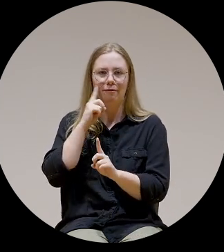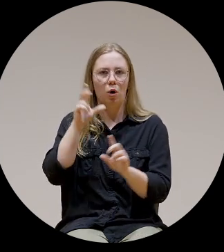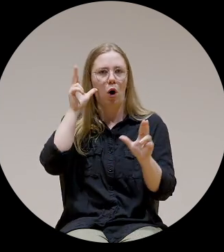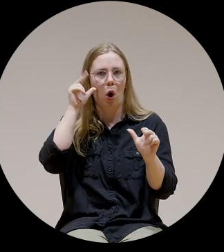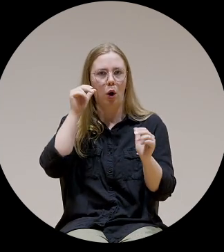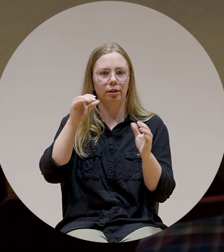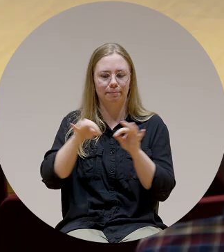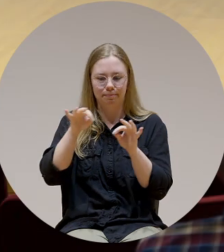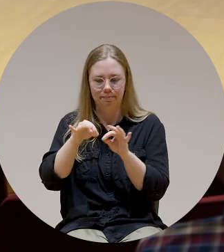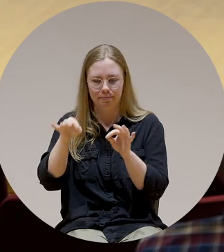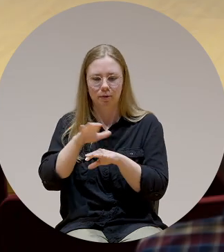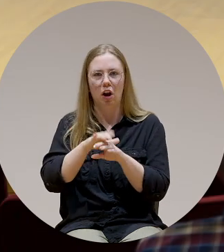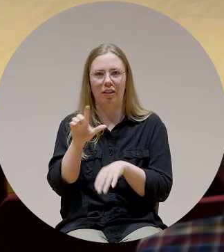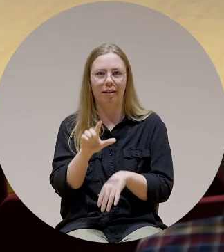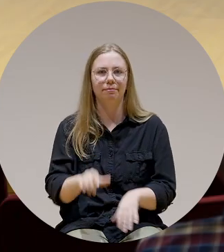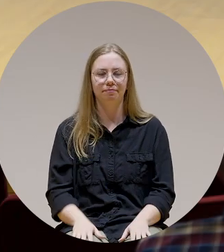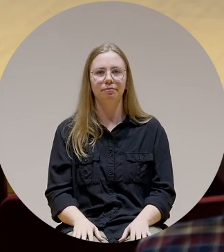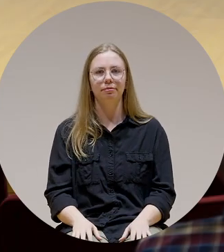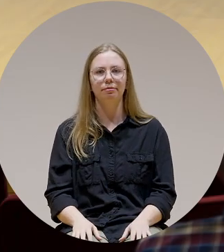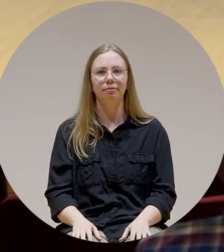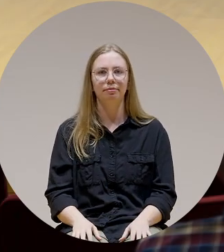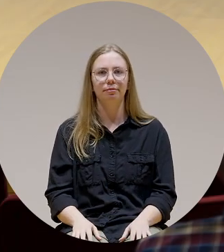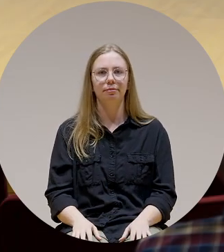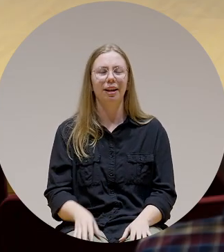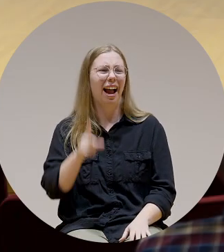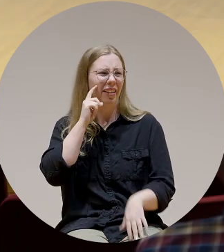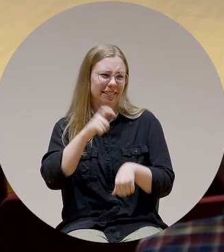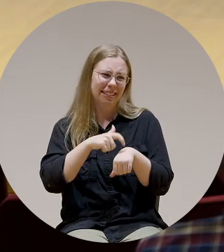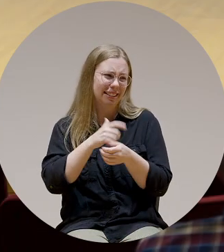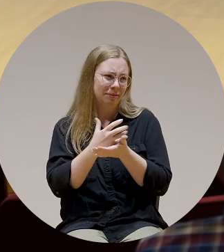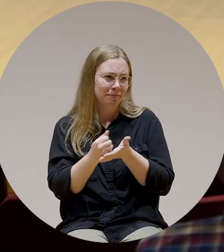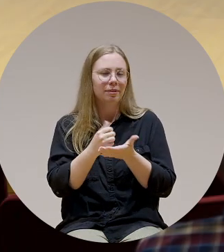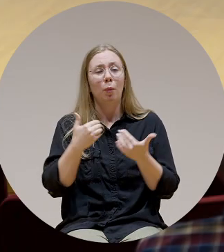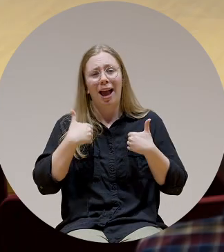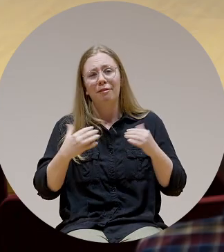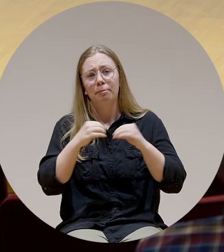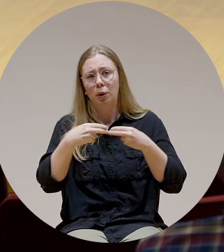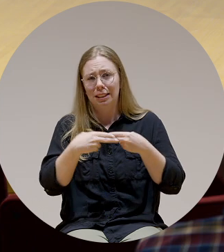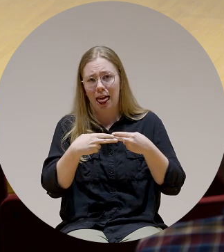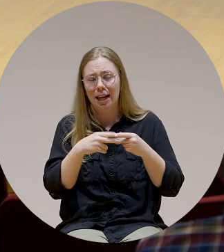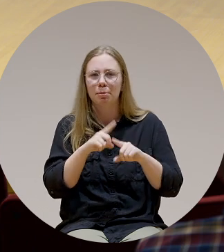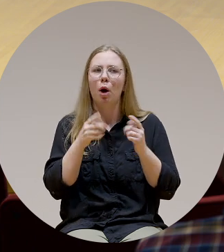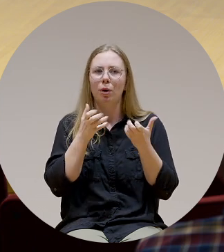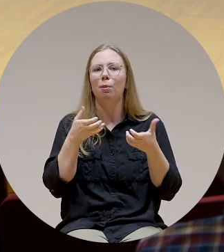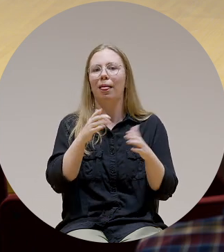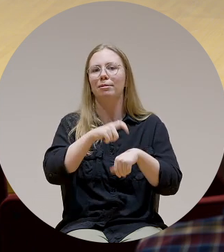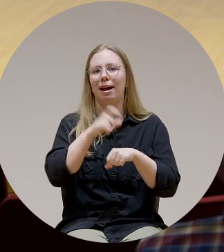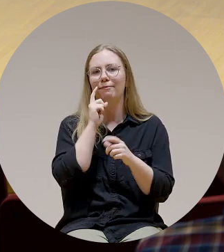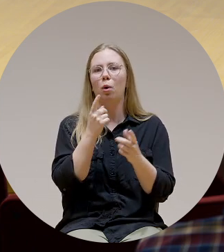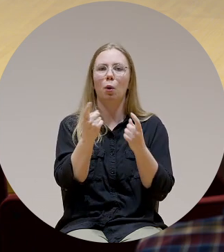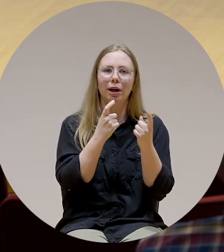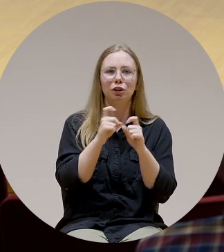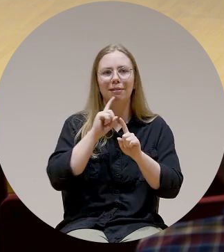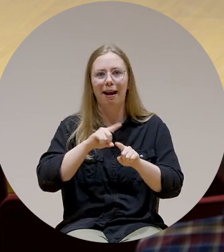here. I think we should end here. Yes, yeah, I think it's a good ending point. We had more slides, but we want to have a conversation with you, so we're going